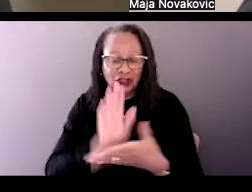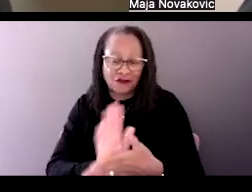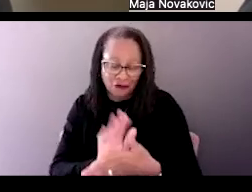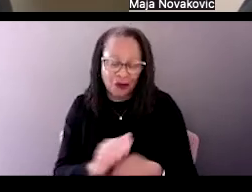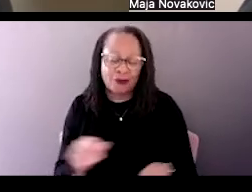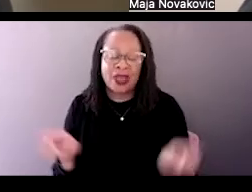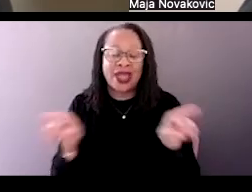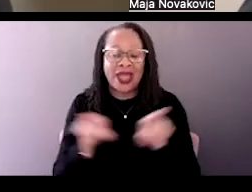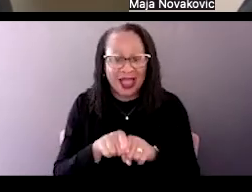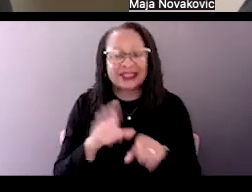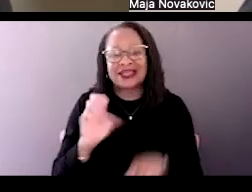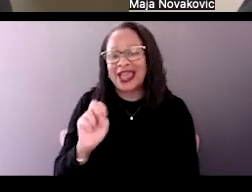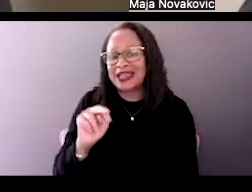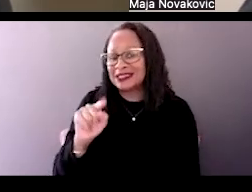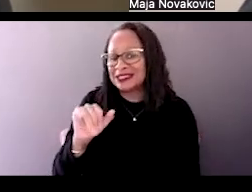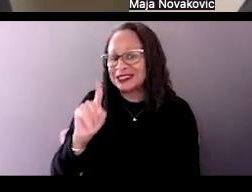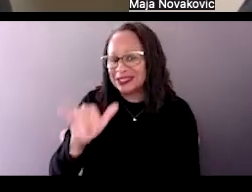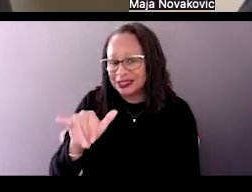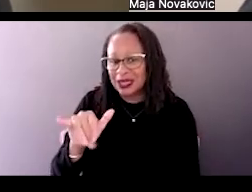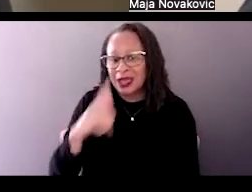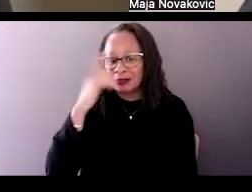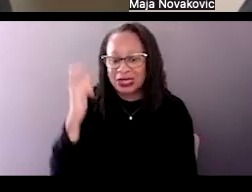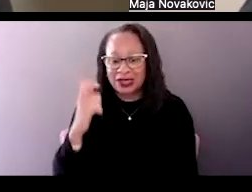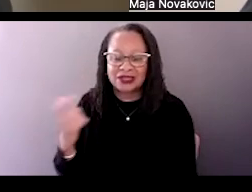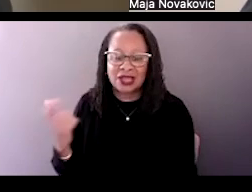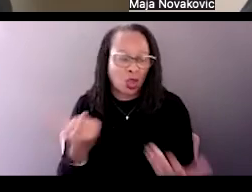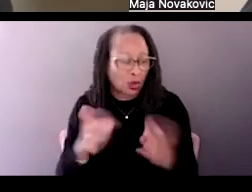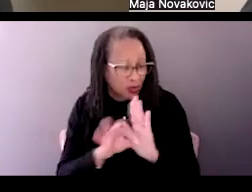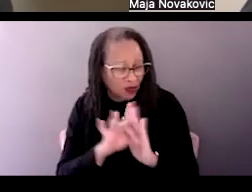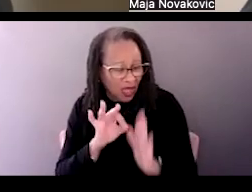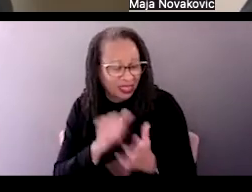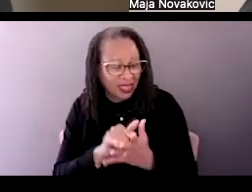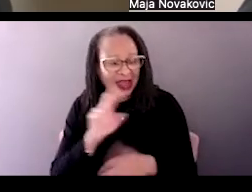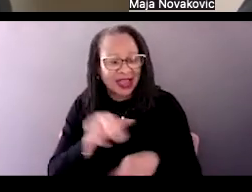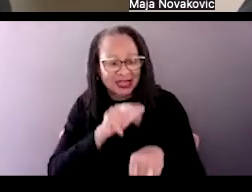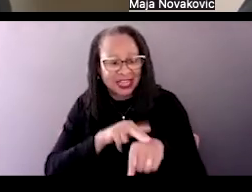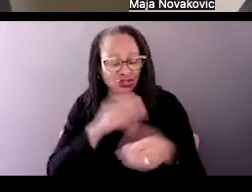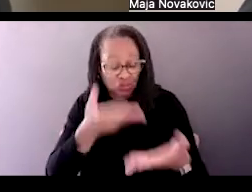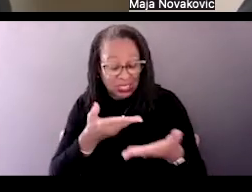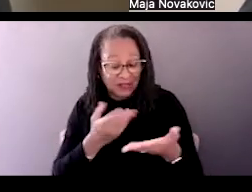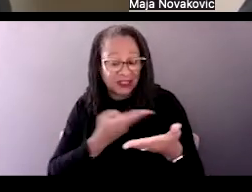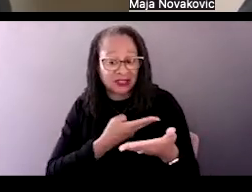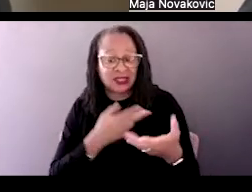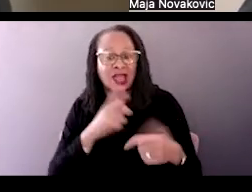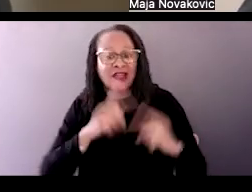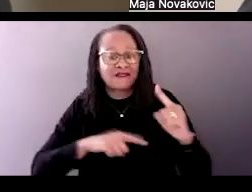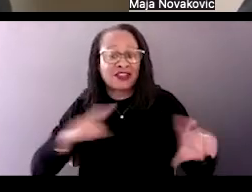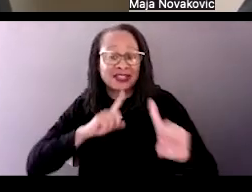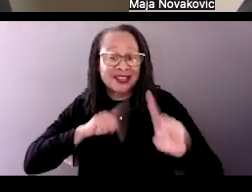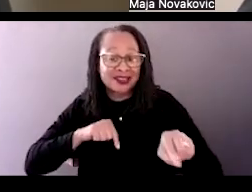an entity because I often find that nature give us various